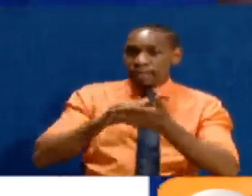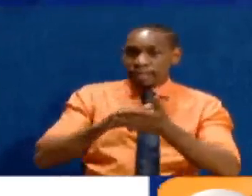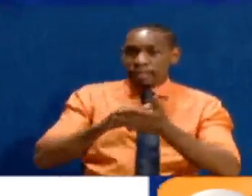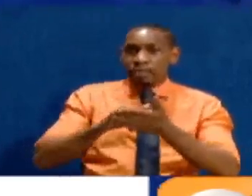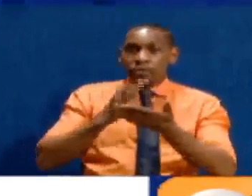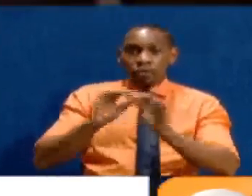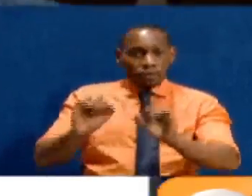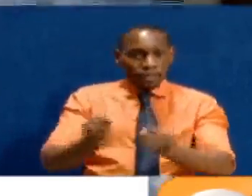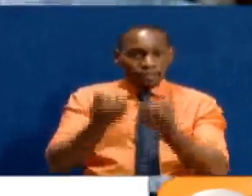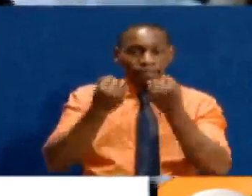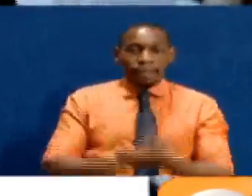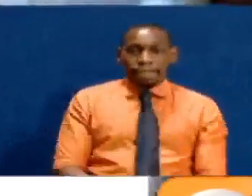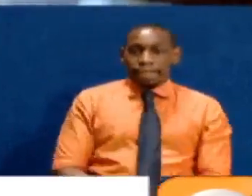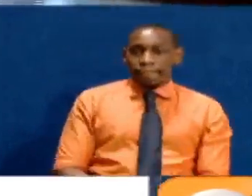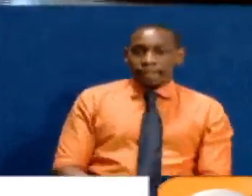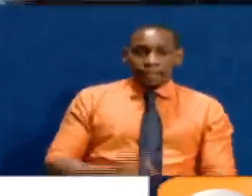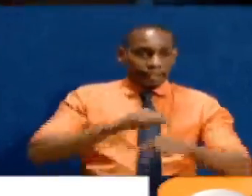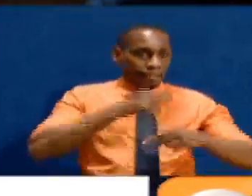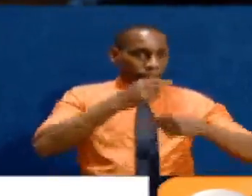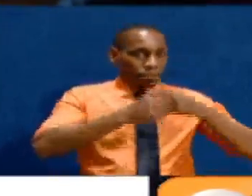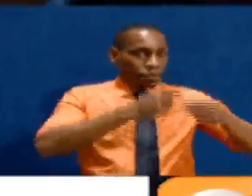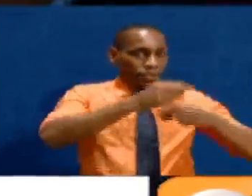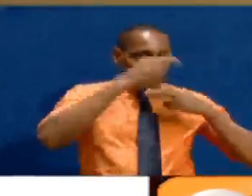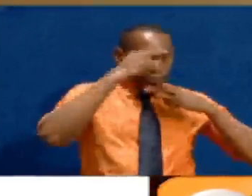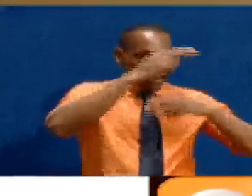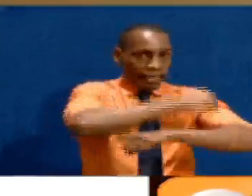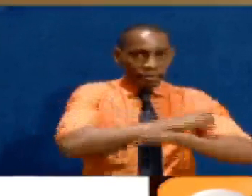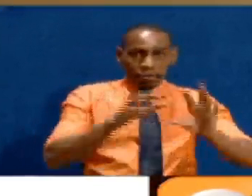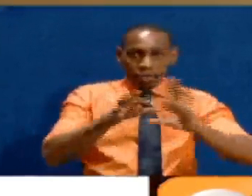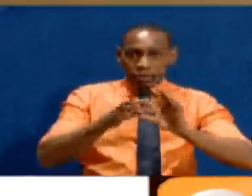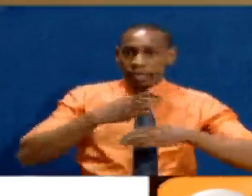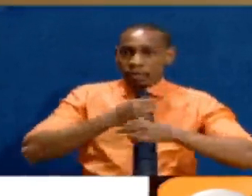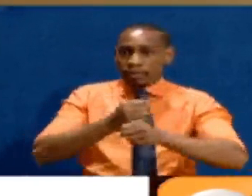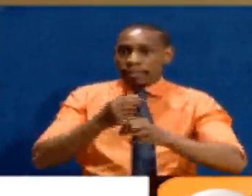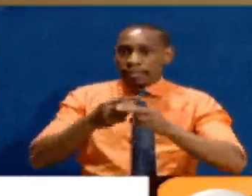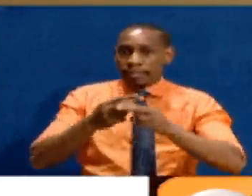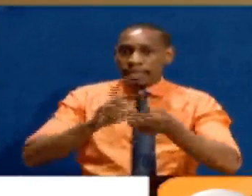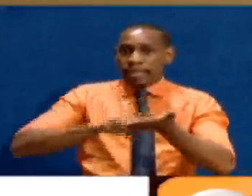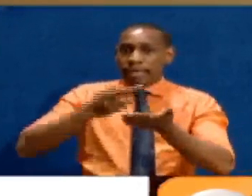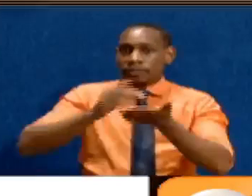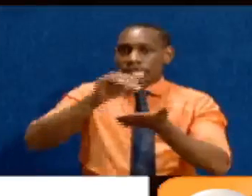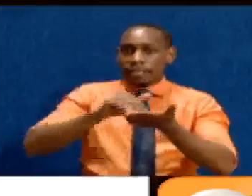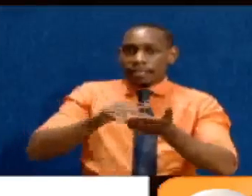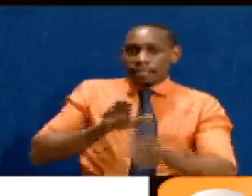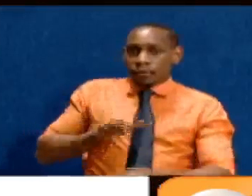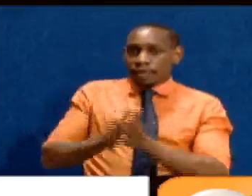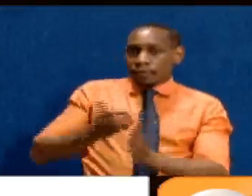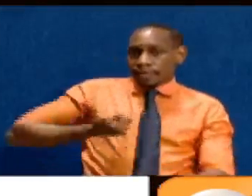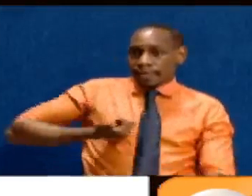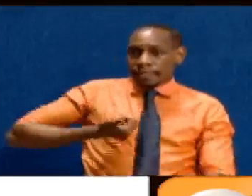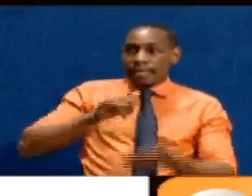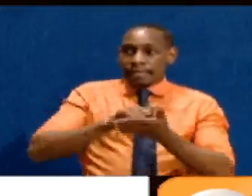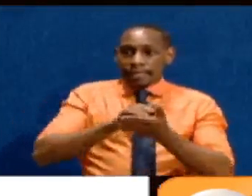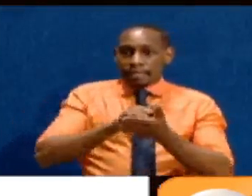her saving grace. When I was still in high school, I had joined this organization called Resource Center for Women and Girls, which